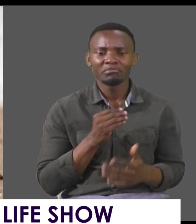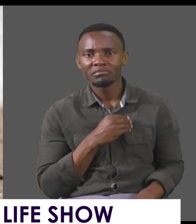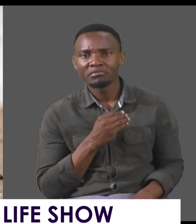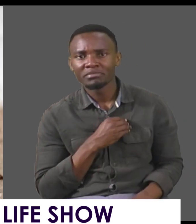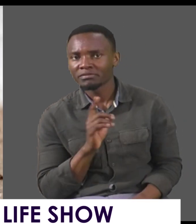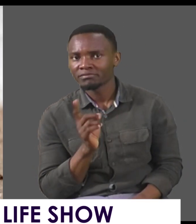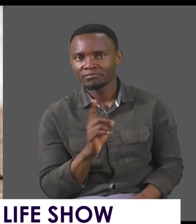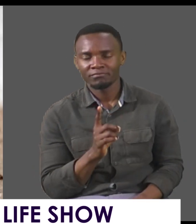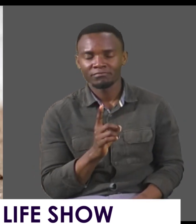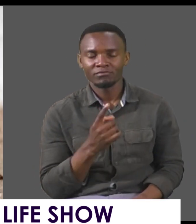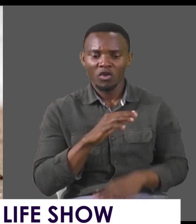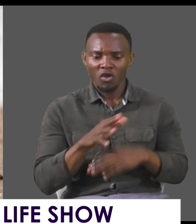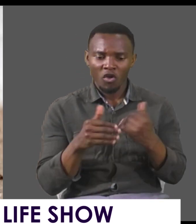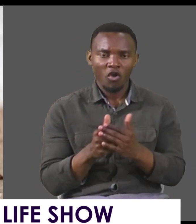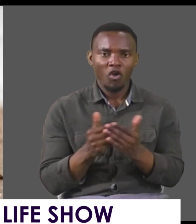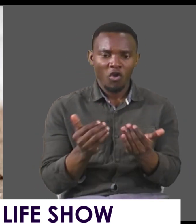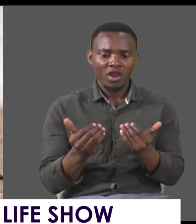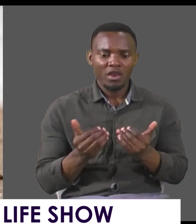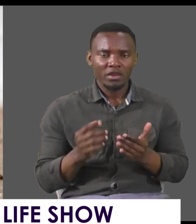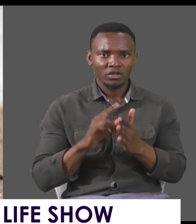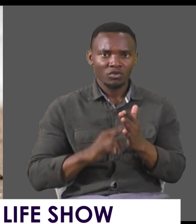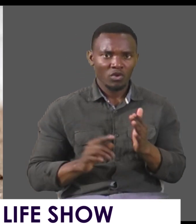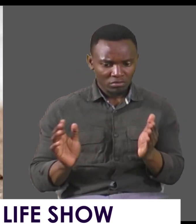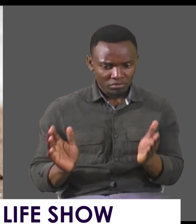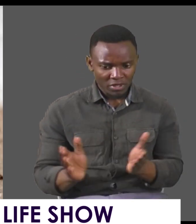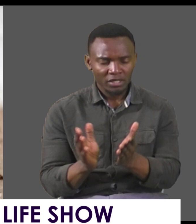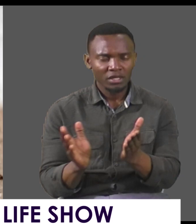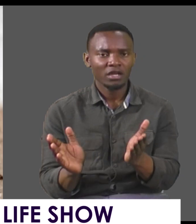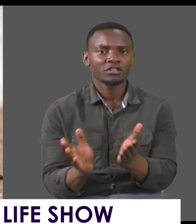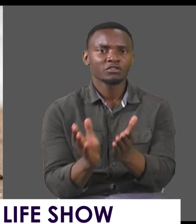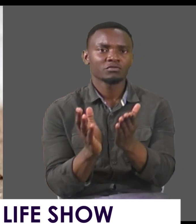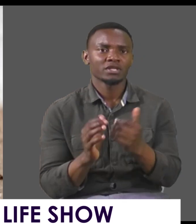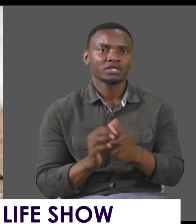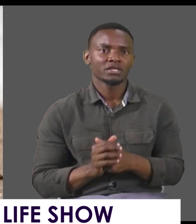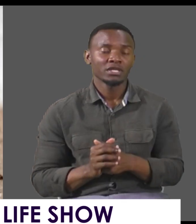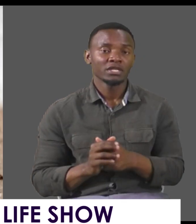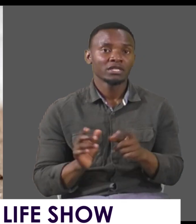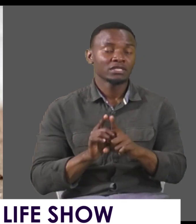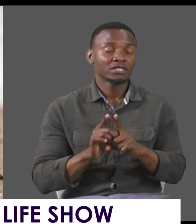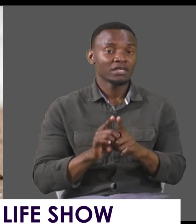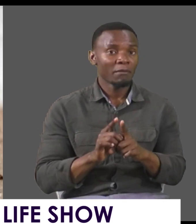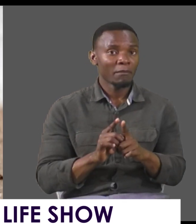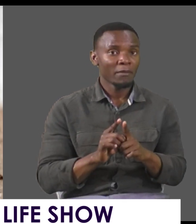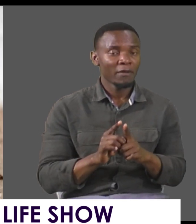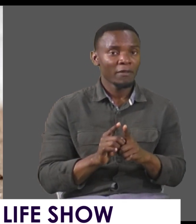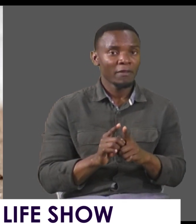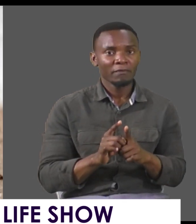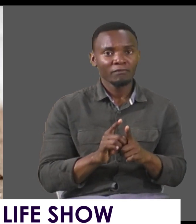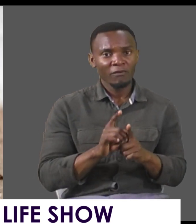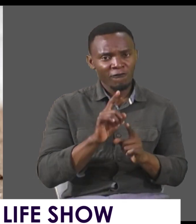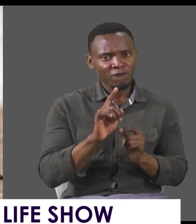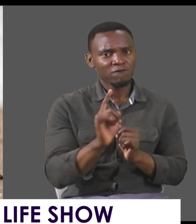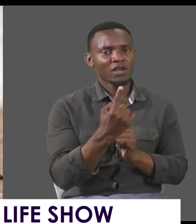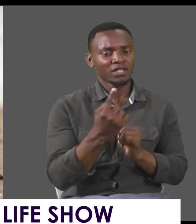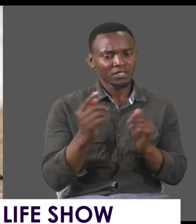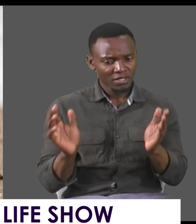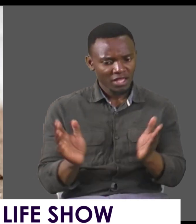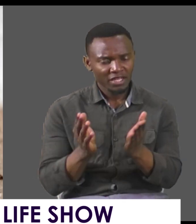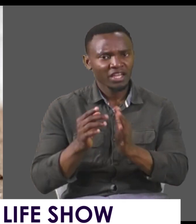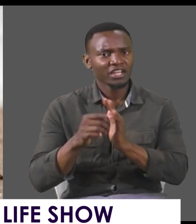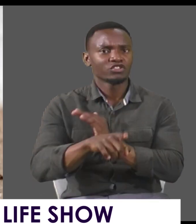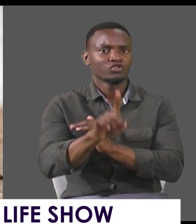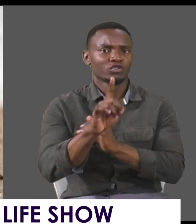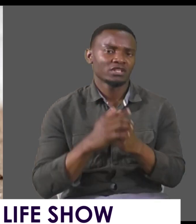an encourager. You need encouragement, and your number one encourager is yourself.